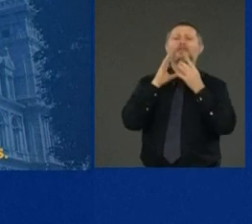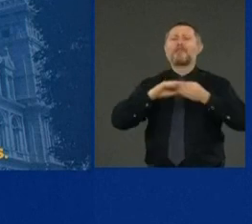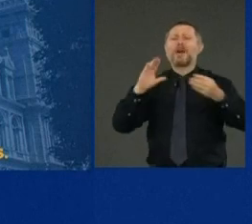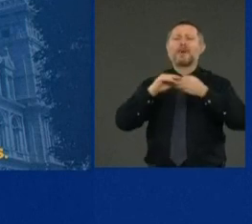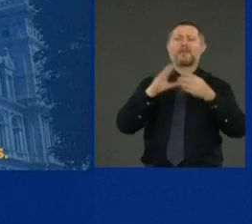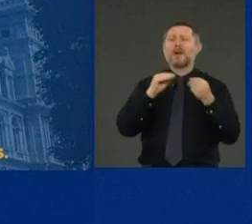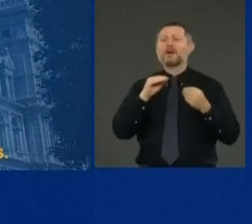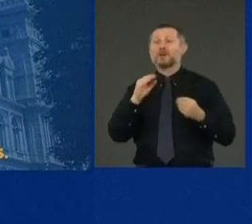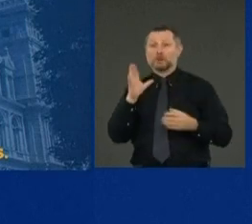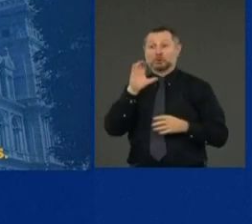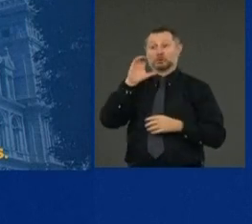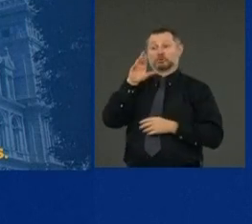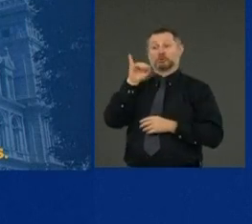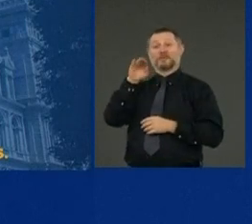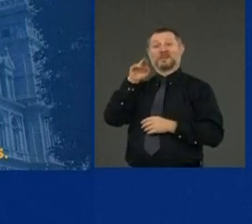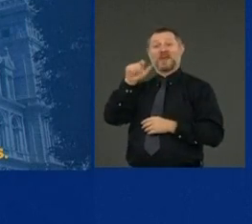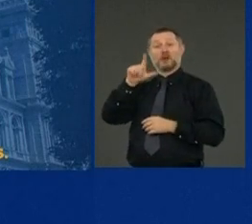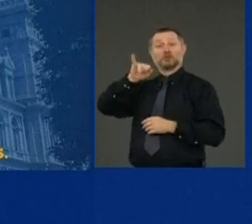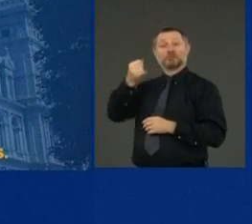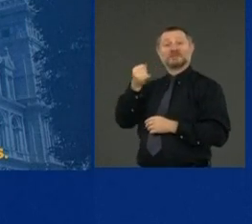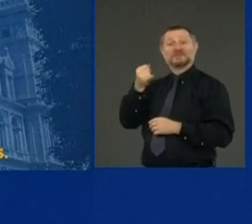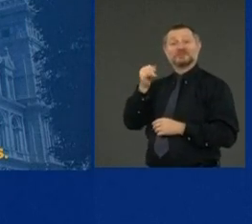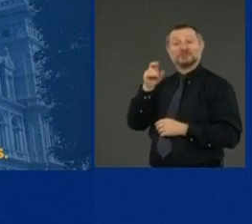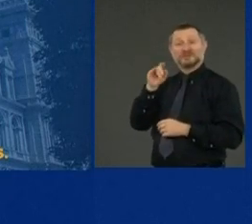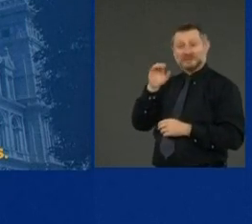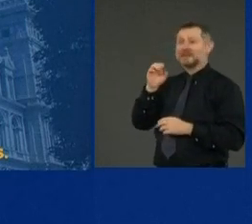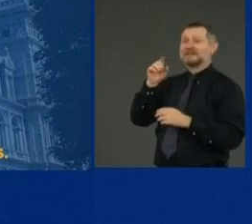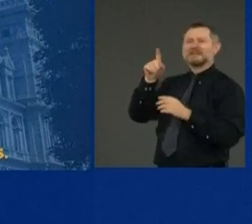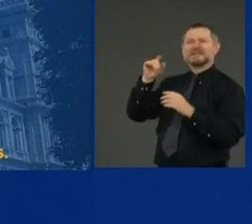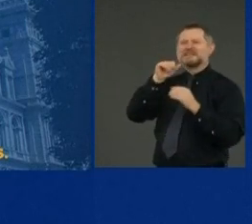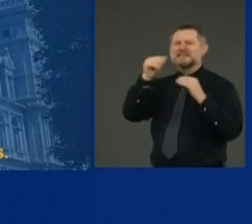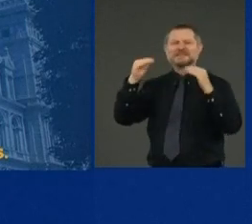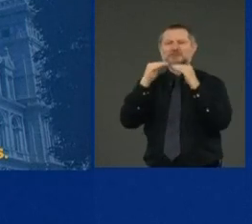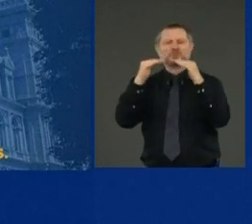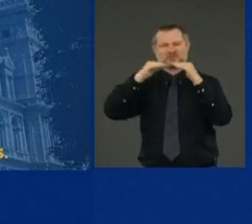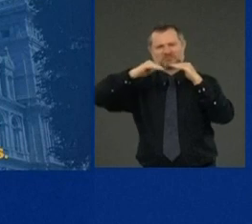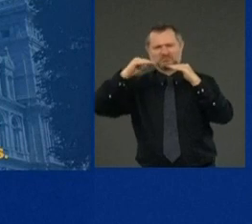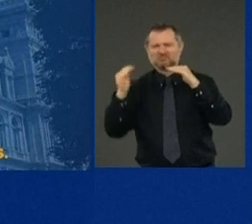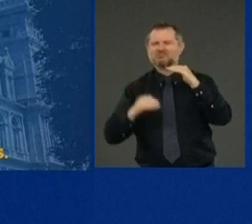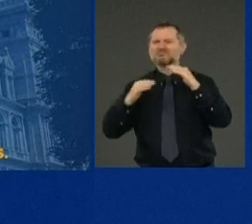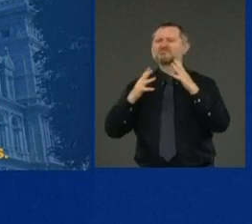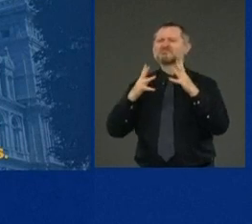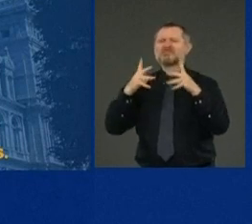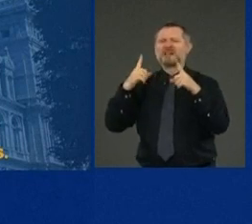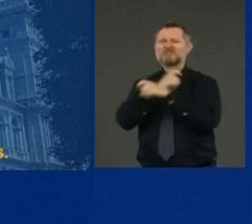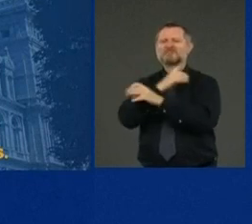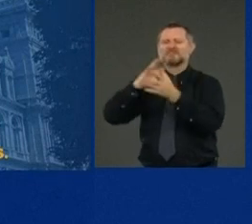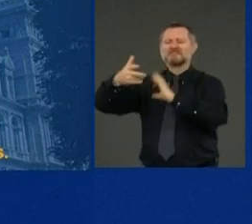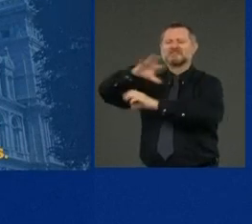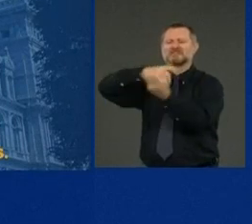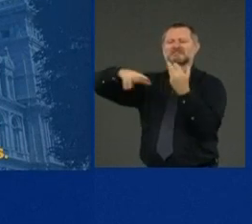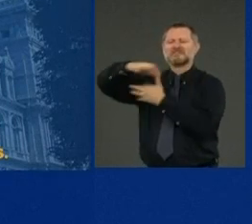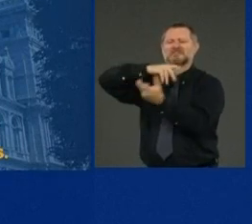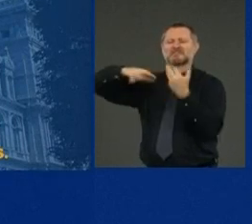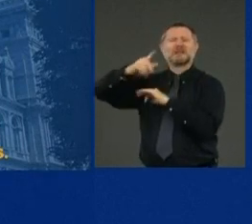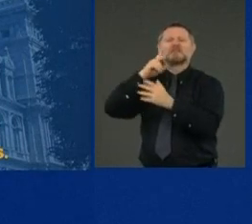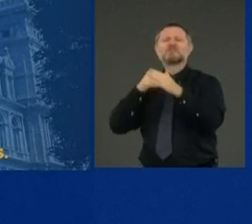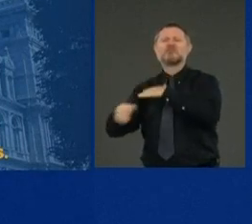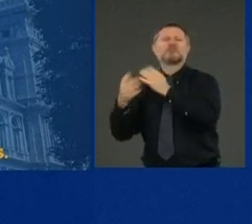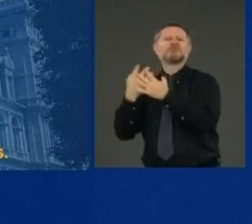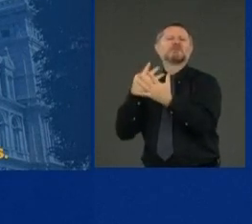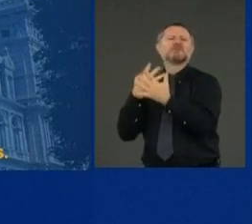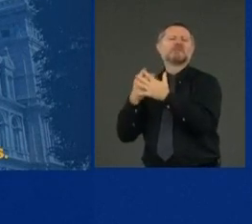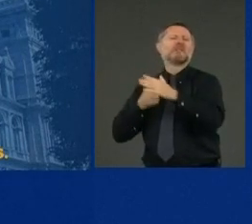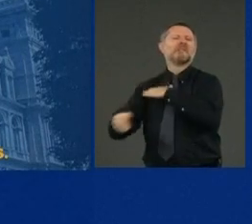industrial complex. We've been talking about how many people we put in prison, that we put more people in prison in this